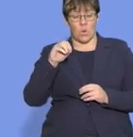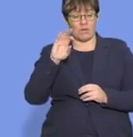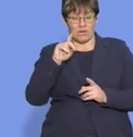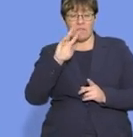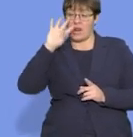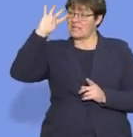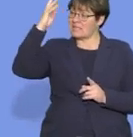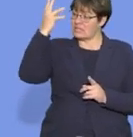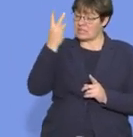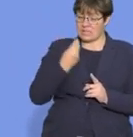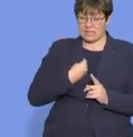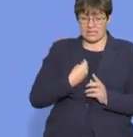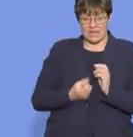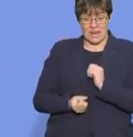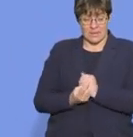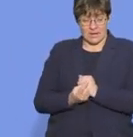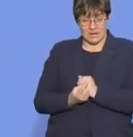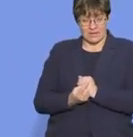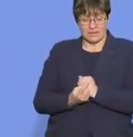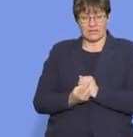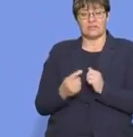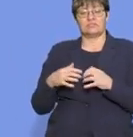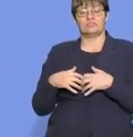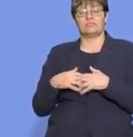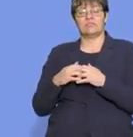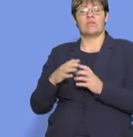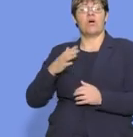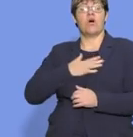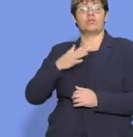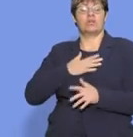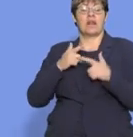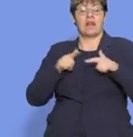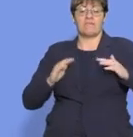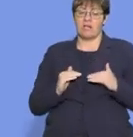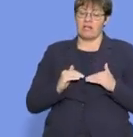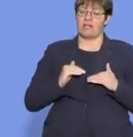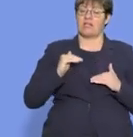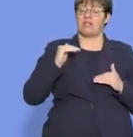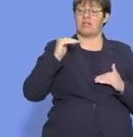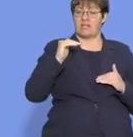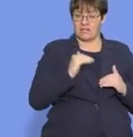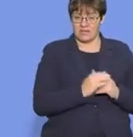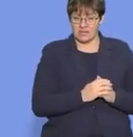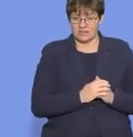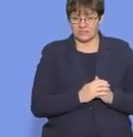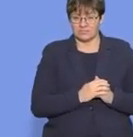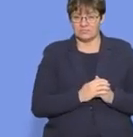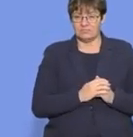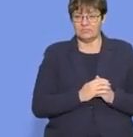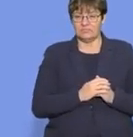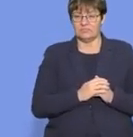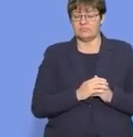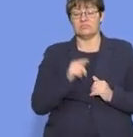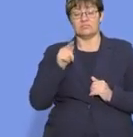undergoing photosynthesis, and this causes the oxygen levels to rise. And